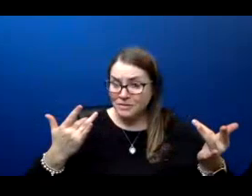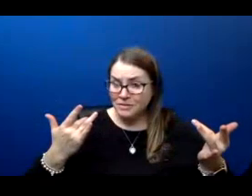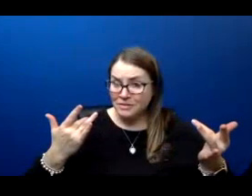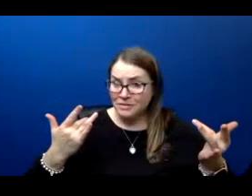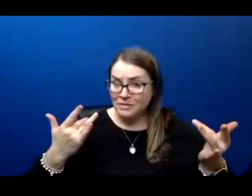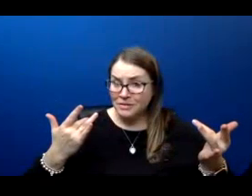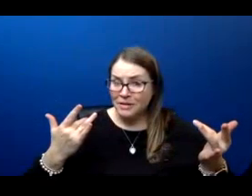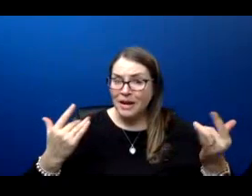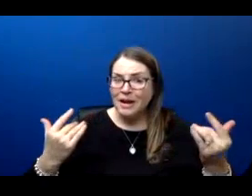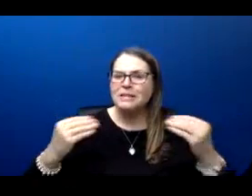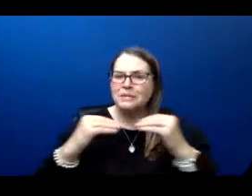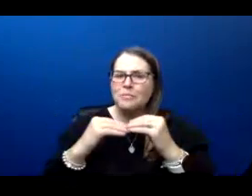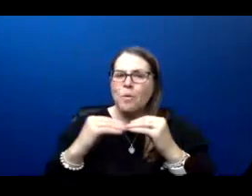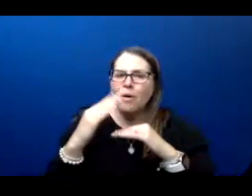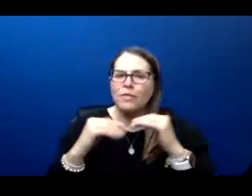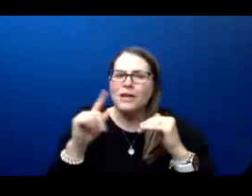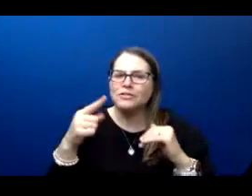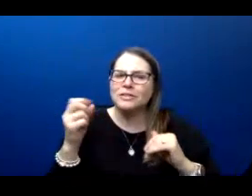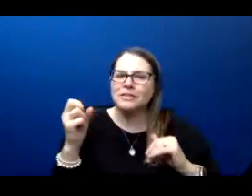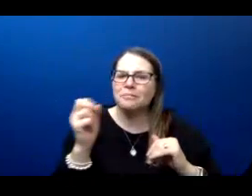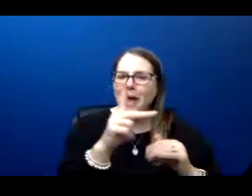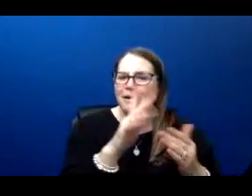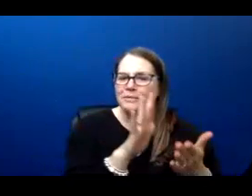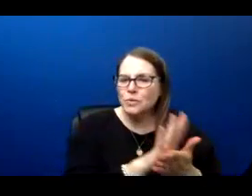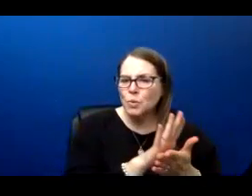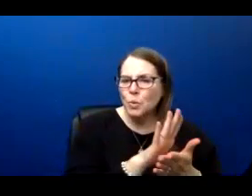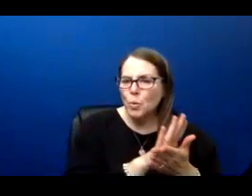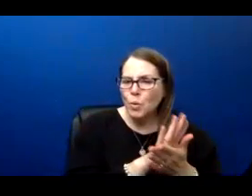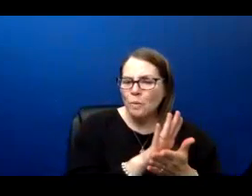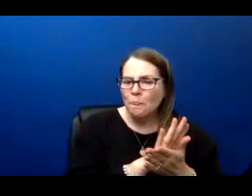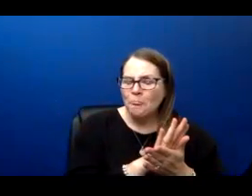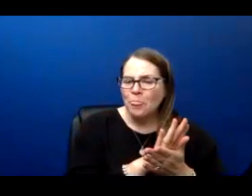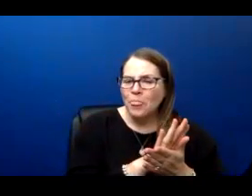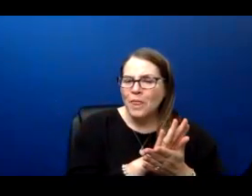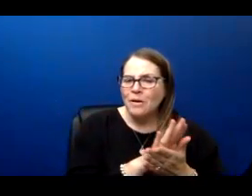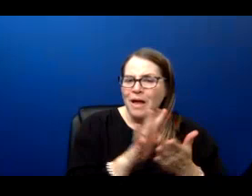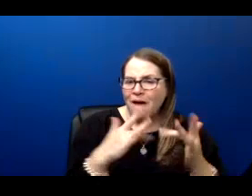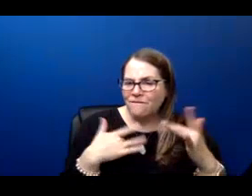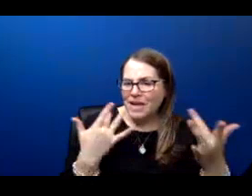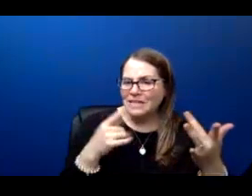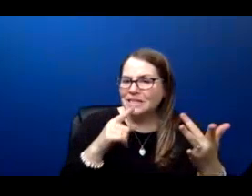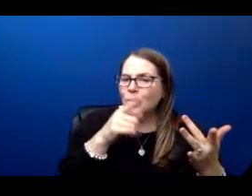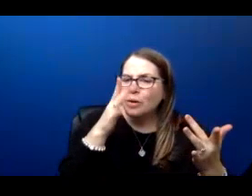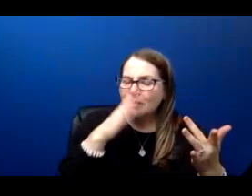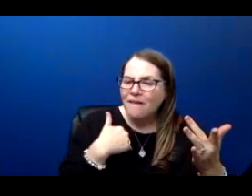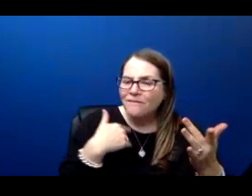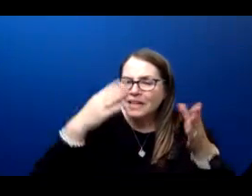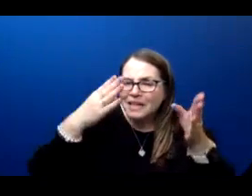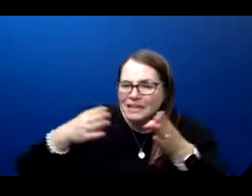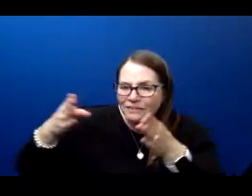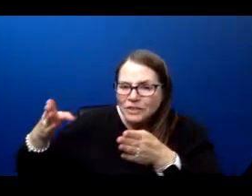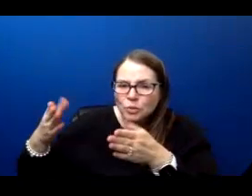more than just a back to school fair, that there will be individuals there